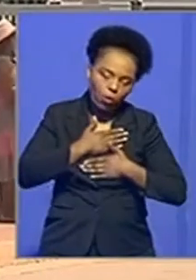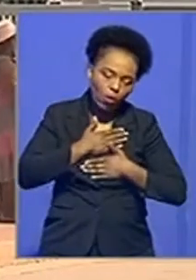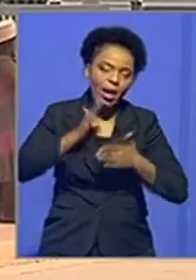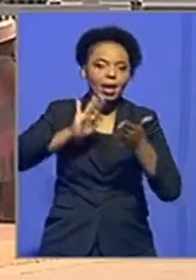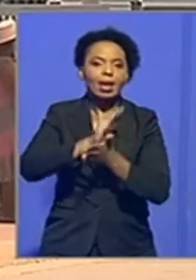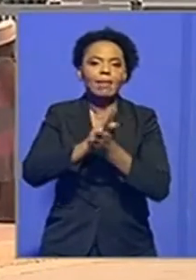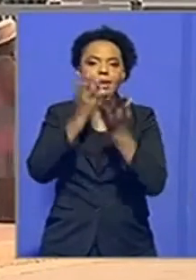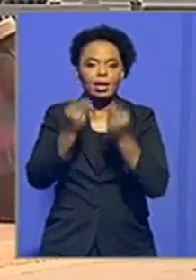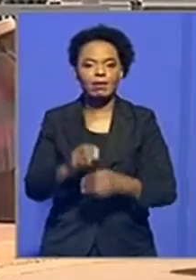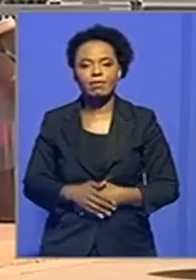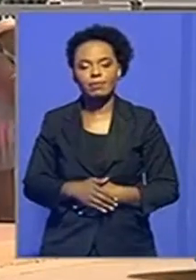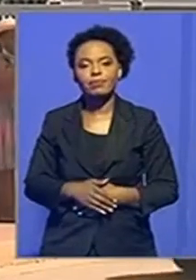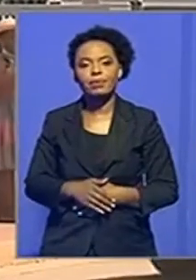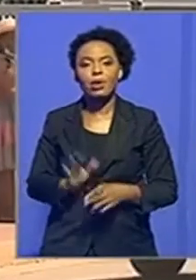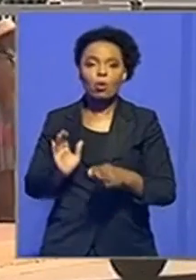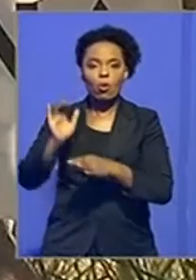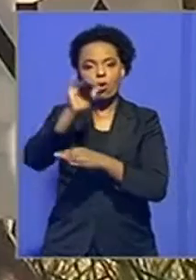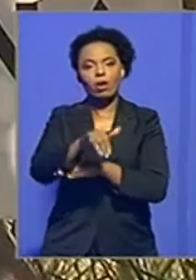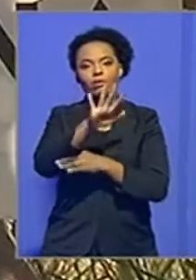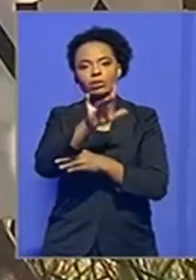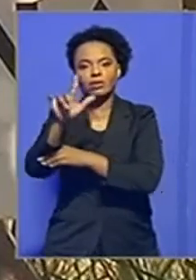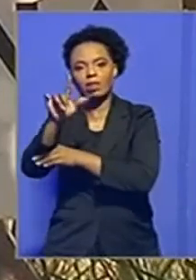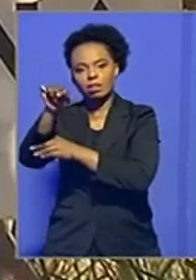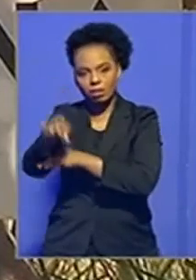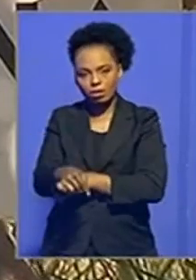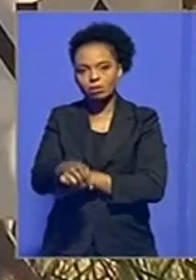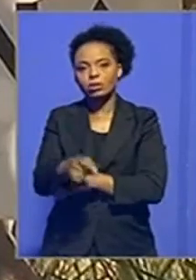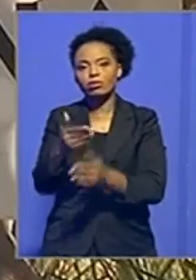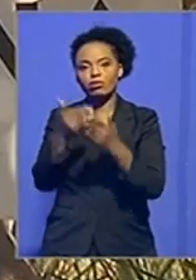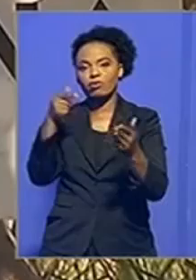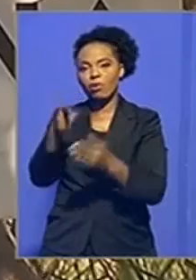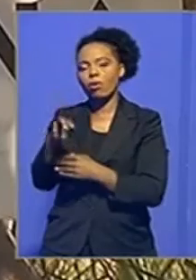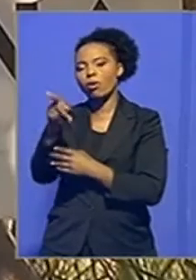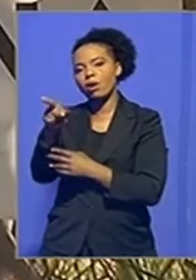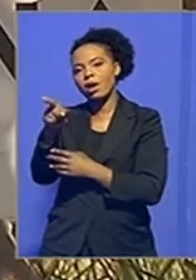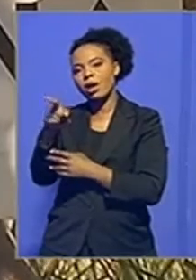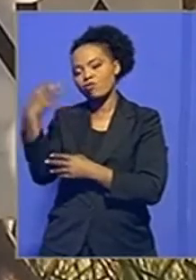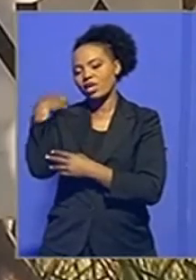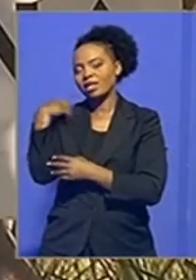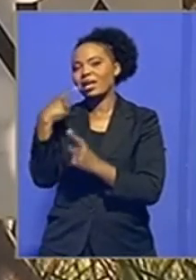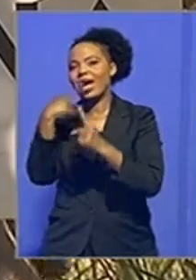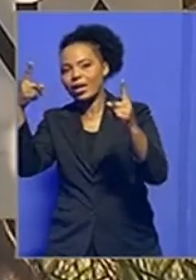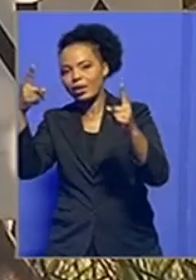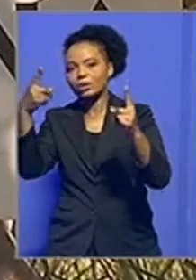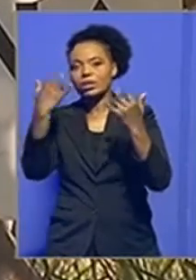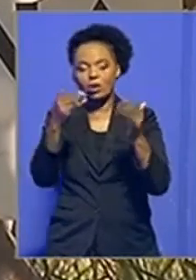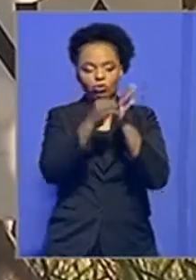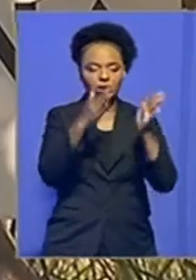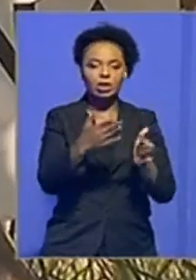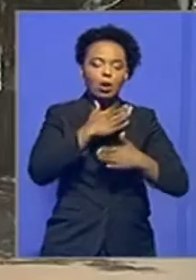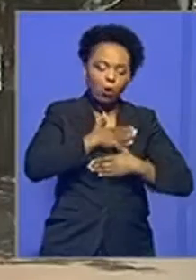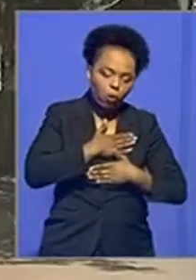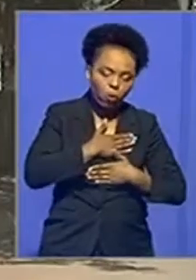baithuti ba le 57,000 pele ga taelo ya Tona. Baithuti ba neseditse pula ka tlholo